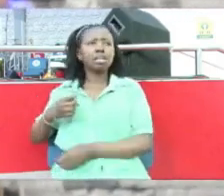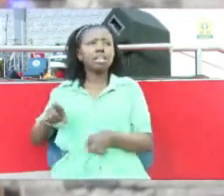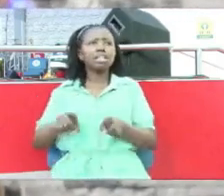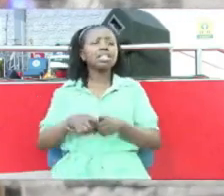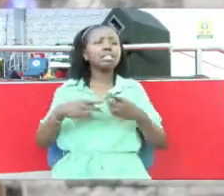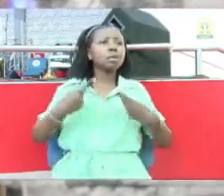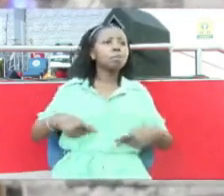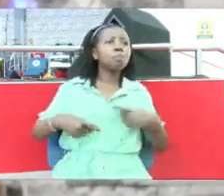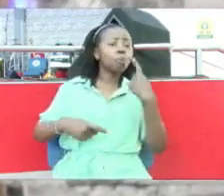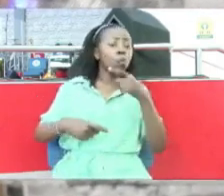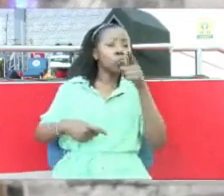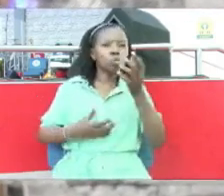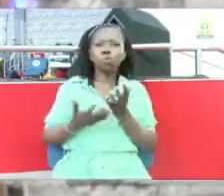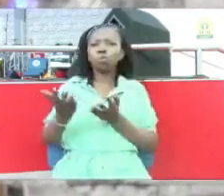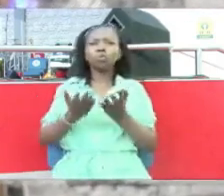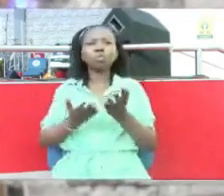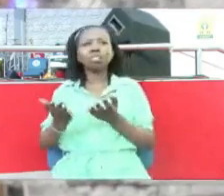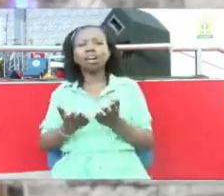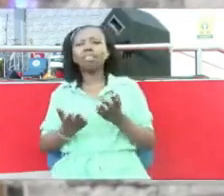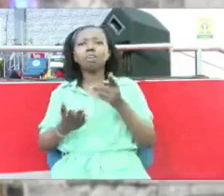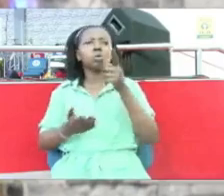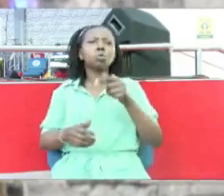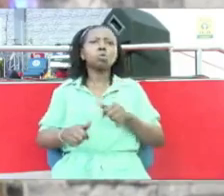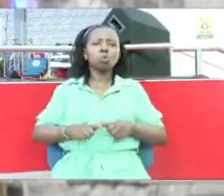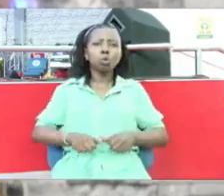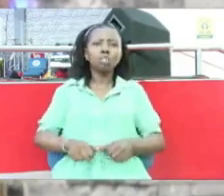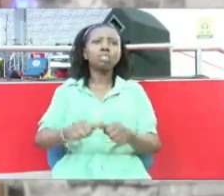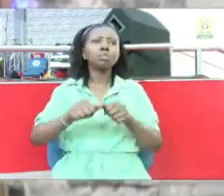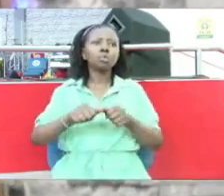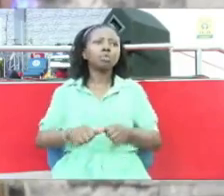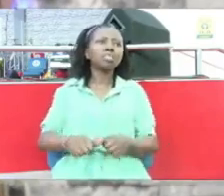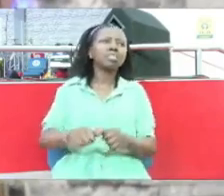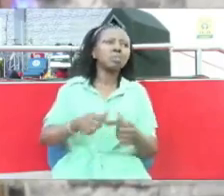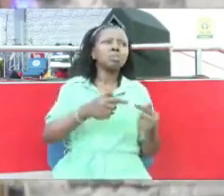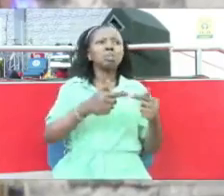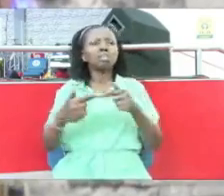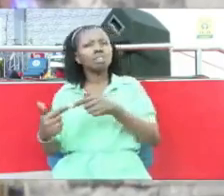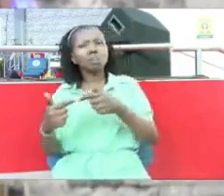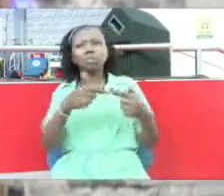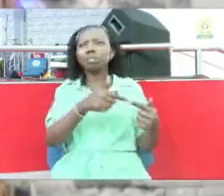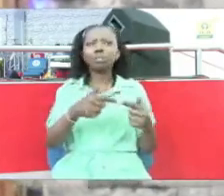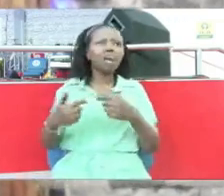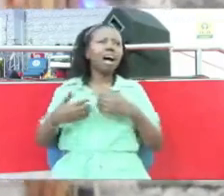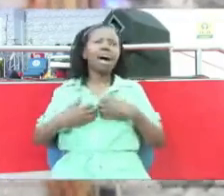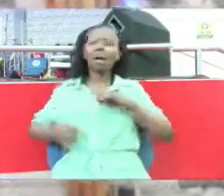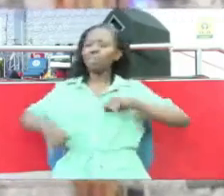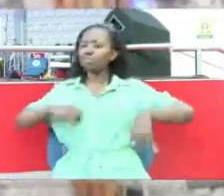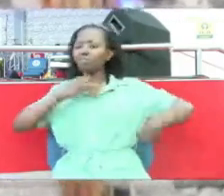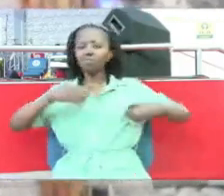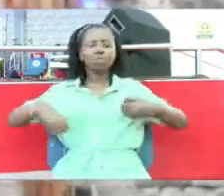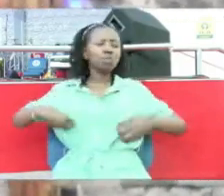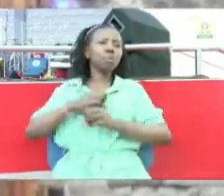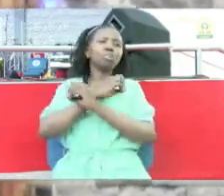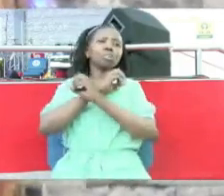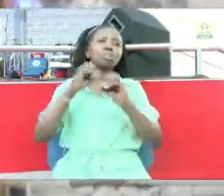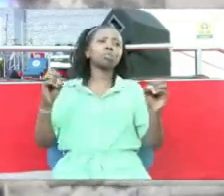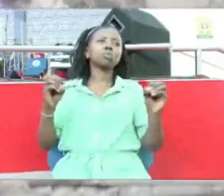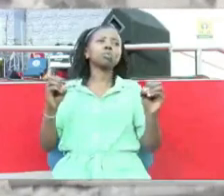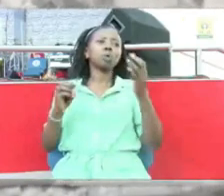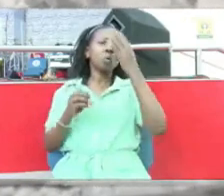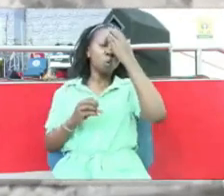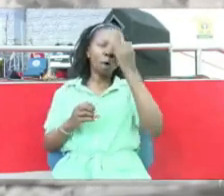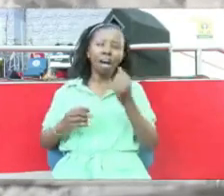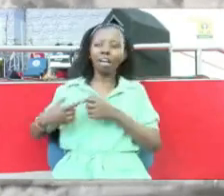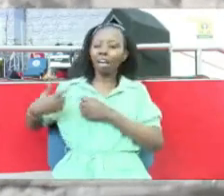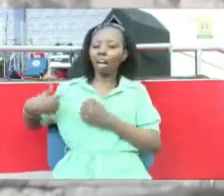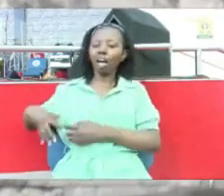you are serving, you will keep on hitting them left, right and center. There is no joy in serving. Hata ukiweza kuhudumu na